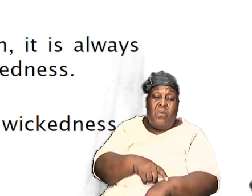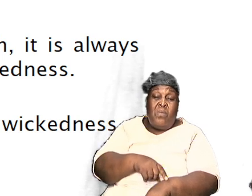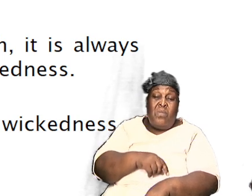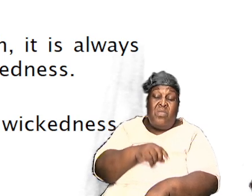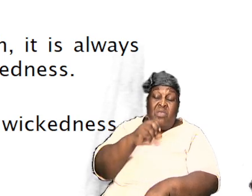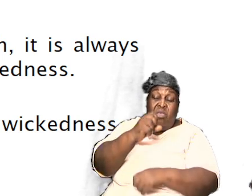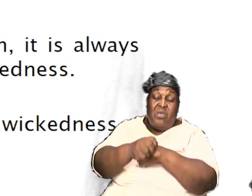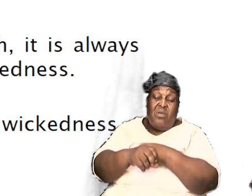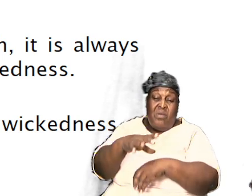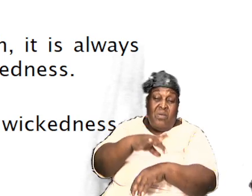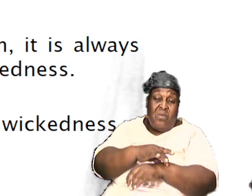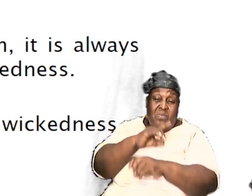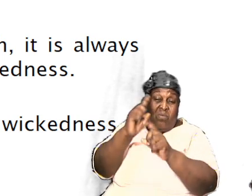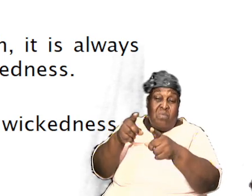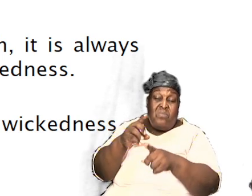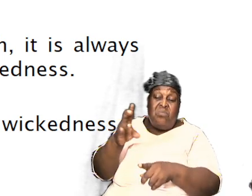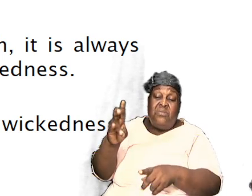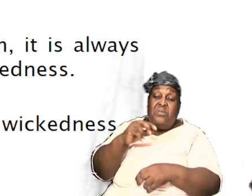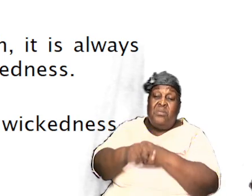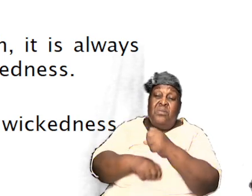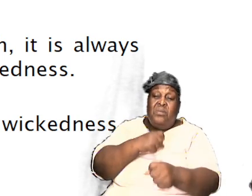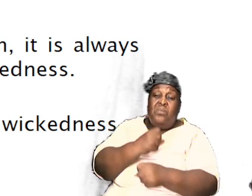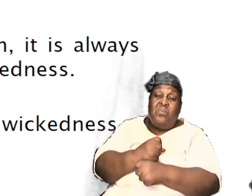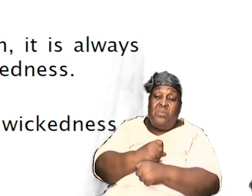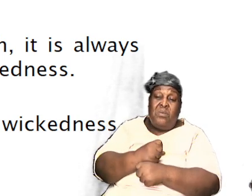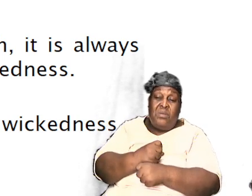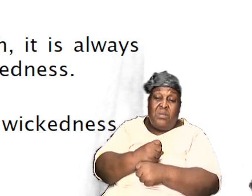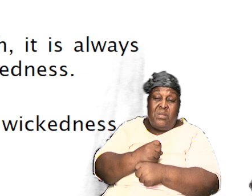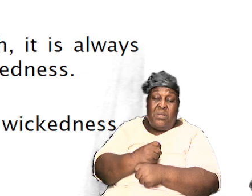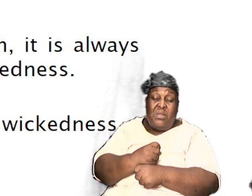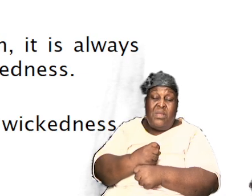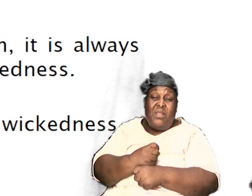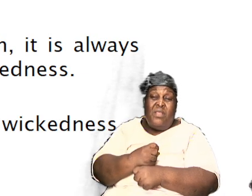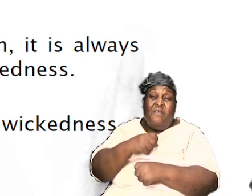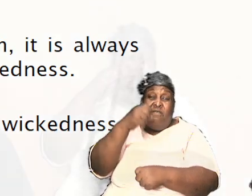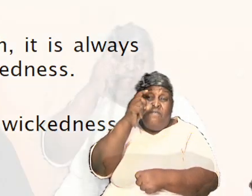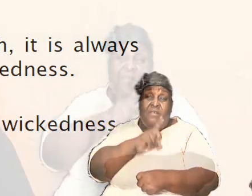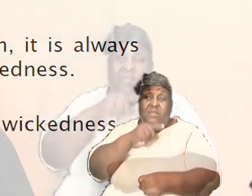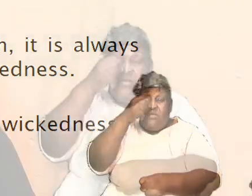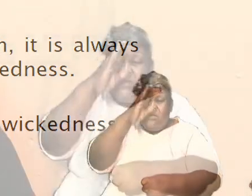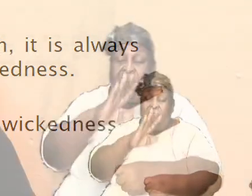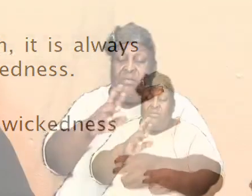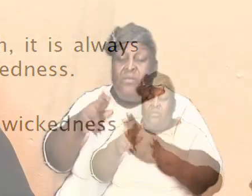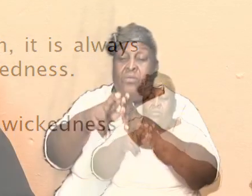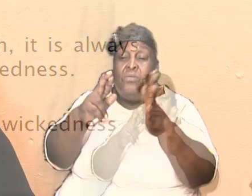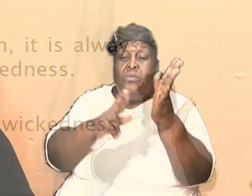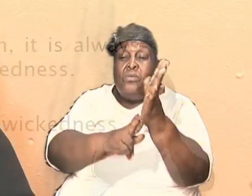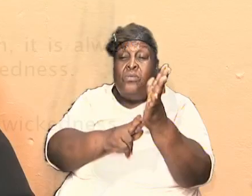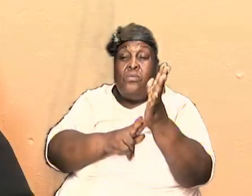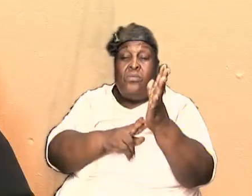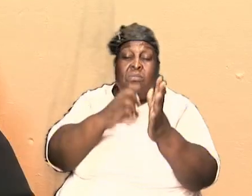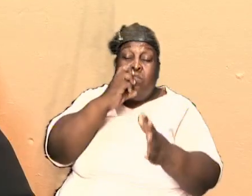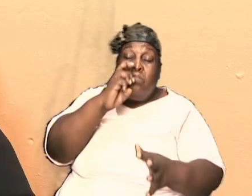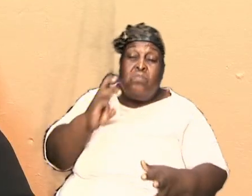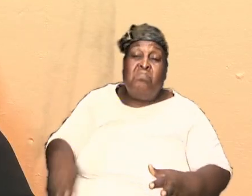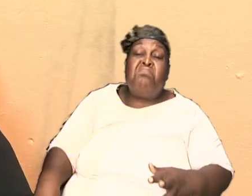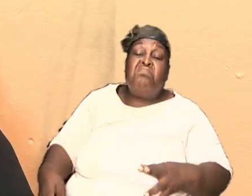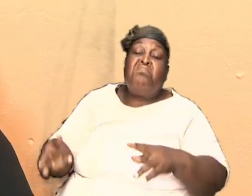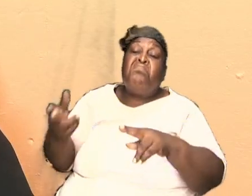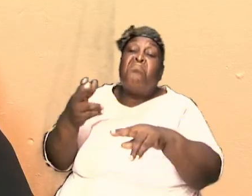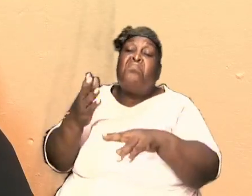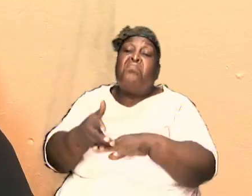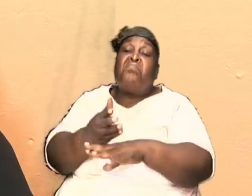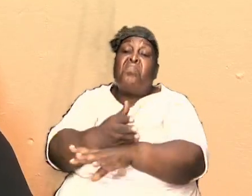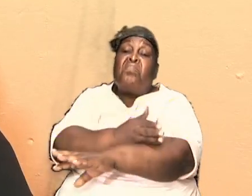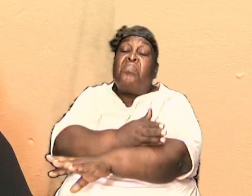7-year period, when the Antichrist is going to rule, and wickedness will increase to be at